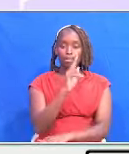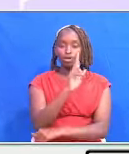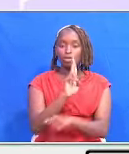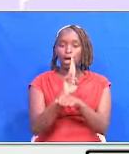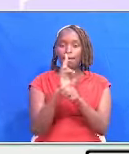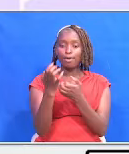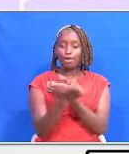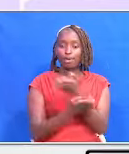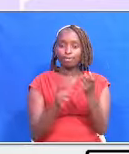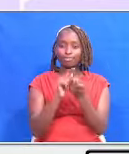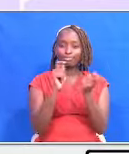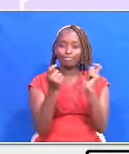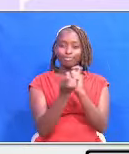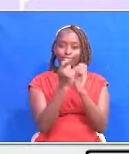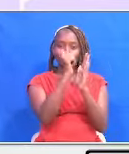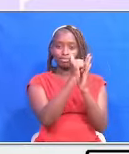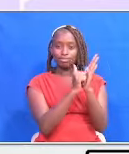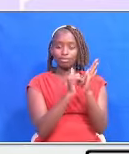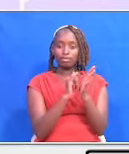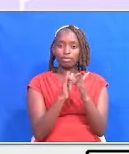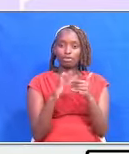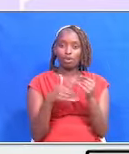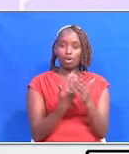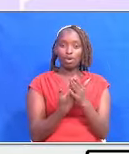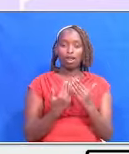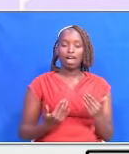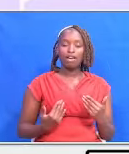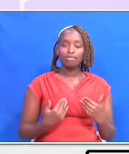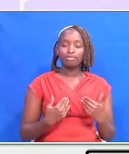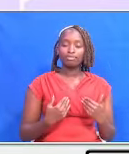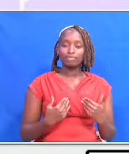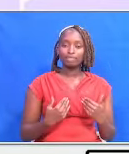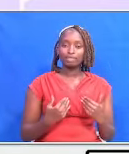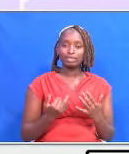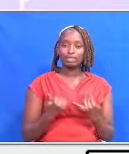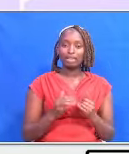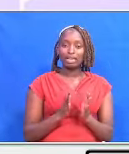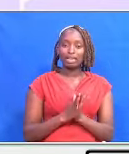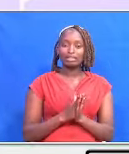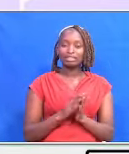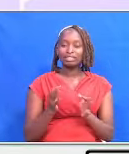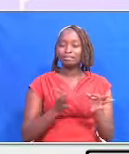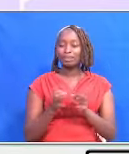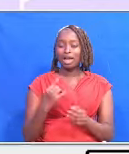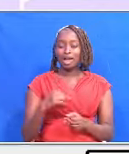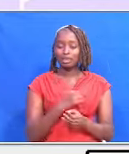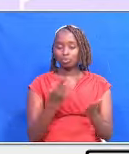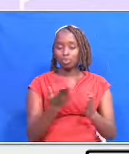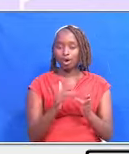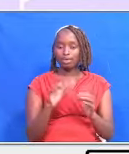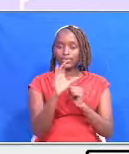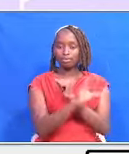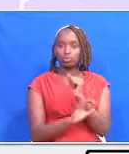the bottom-up economic transformation agenda is a proper diagnostics, is a proper diagnosis of where we are as a country. Mm. So we got